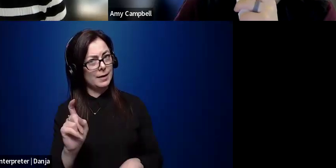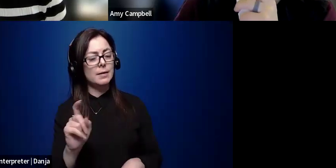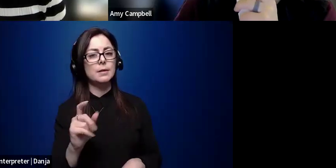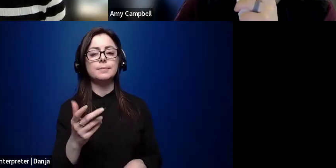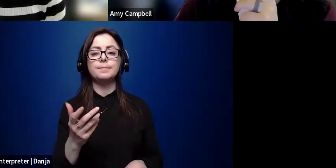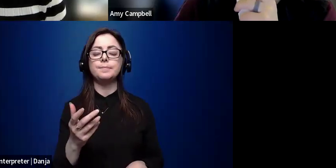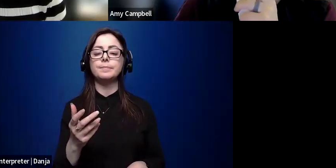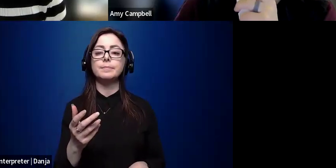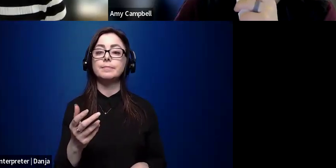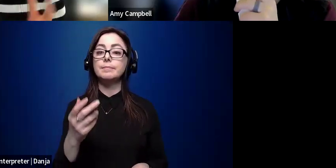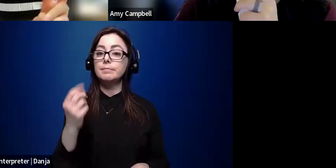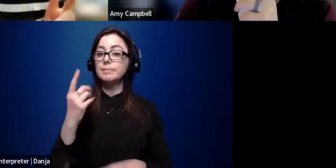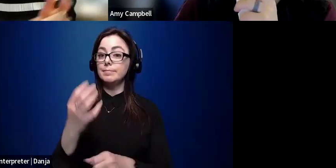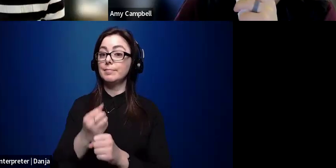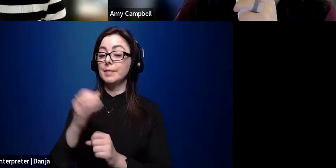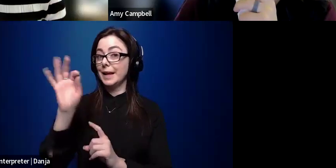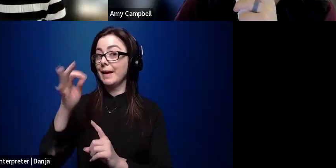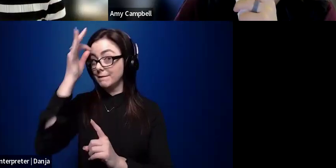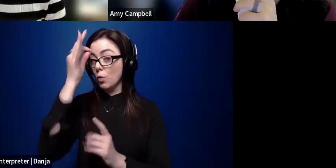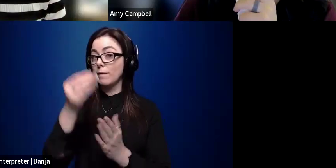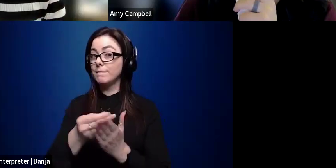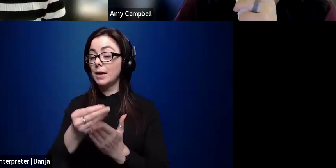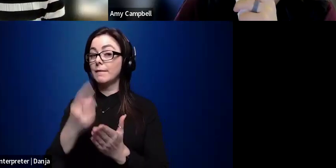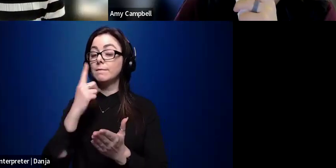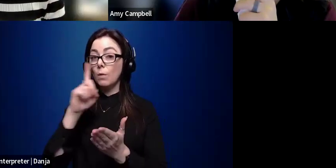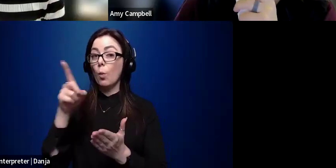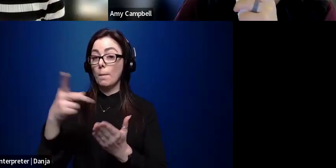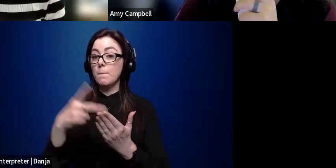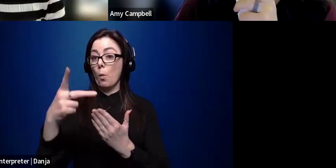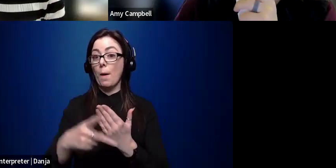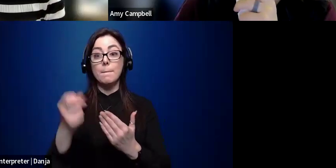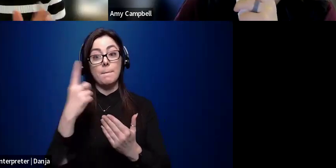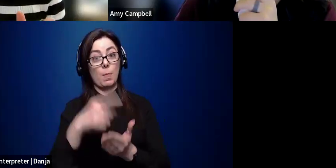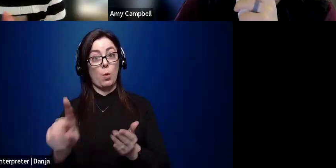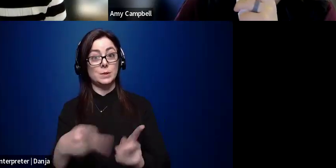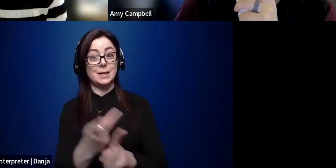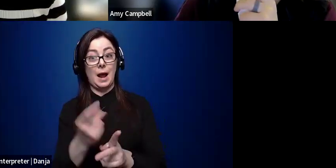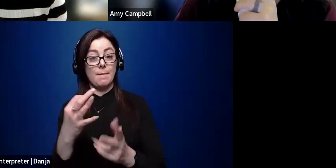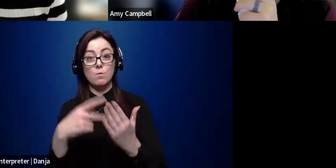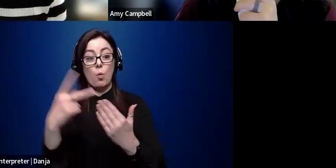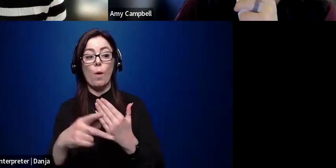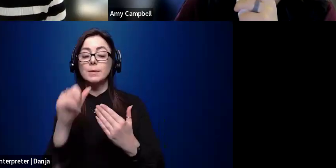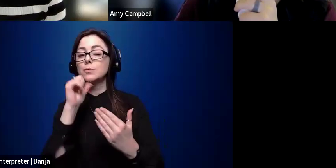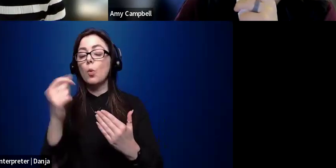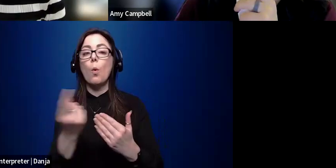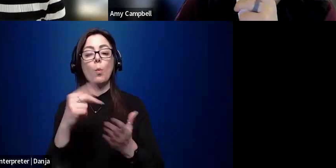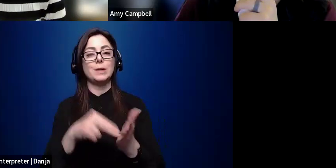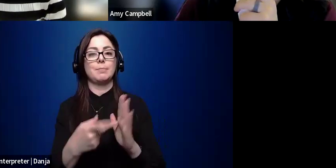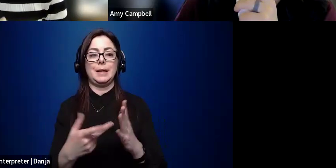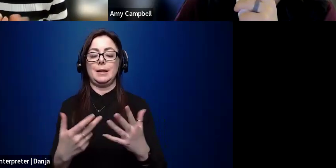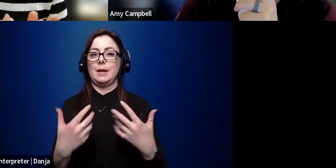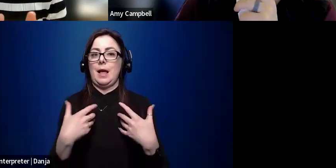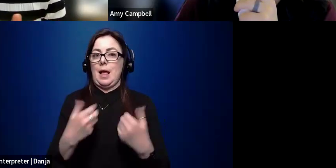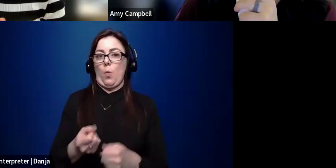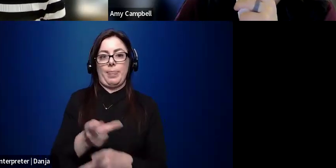Federal, getting federal funding for programs. But those kind of programs don't mean healthcare. And people's